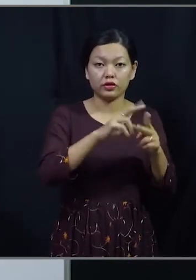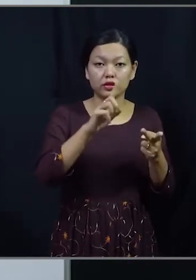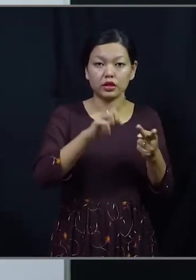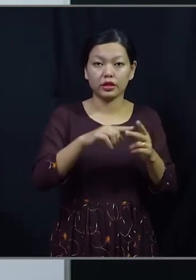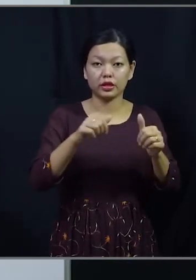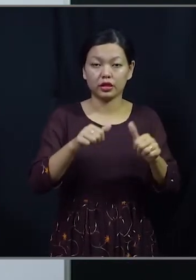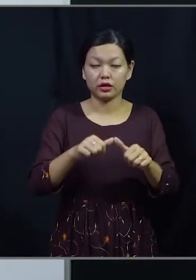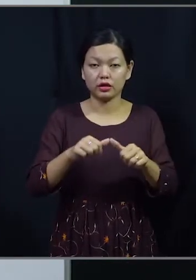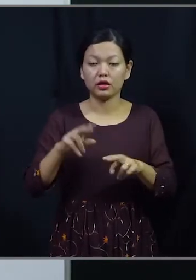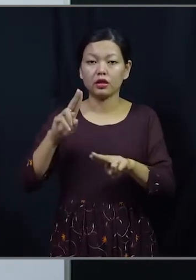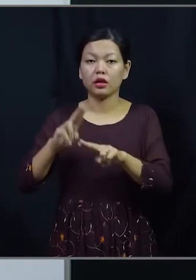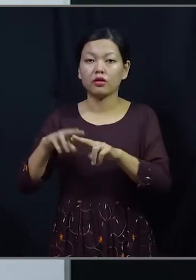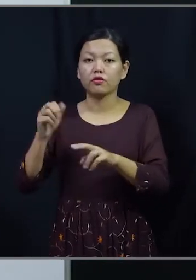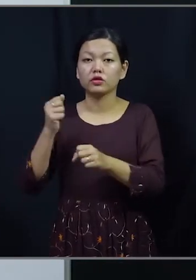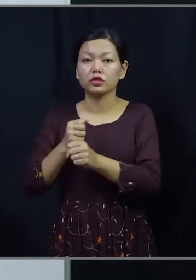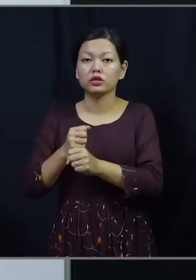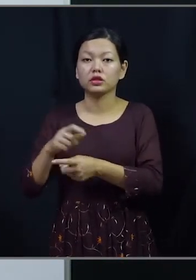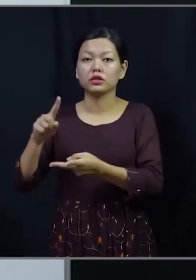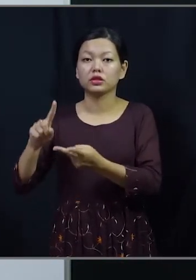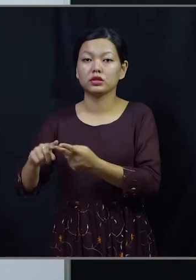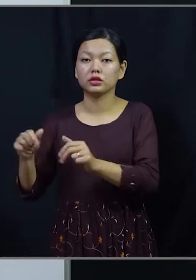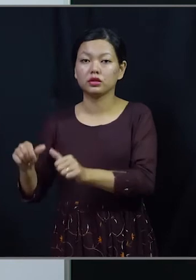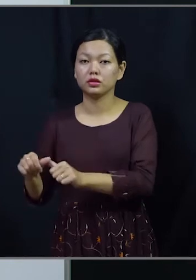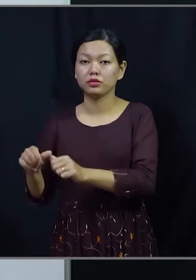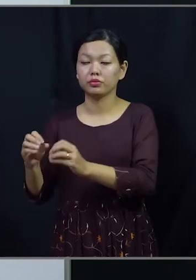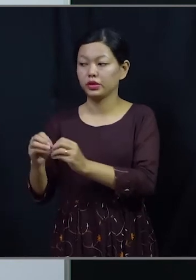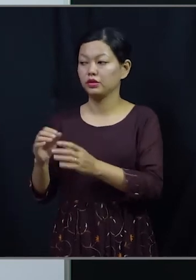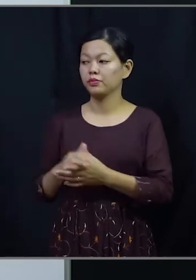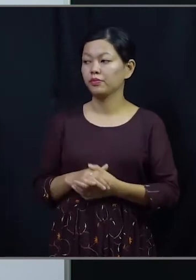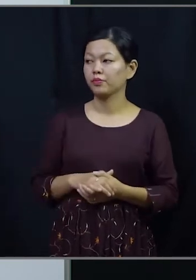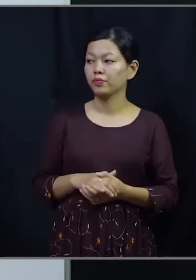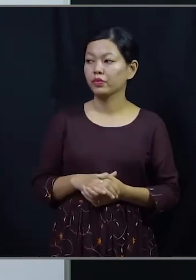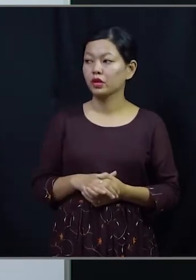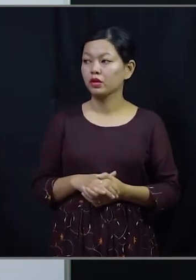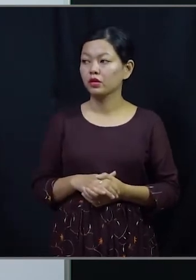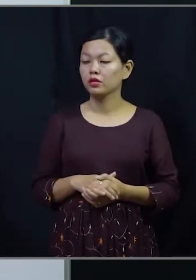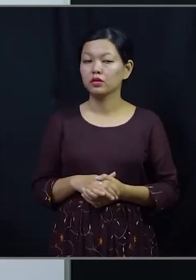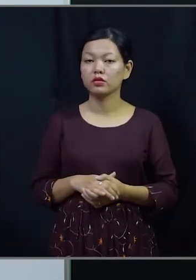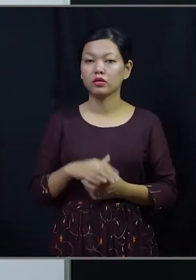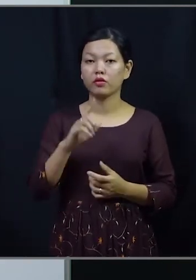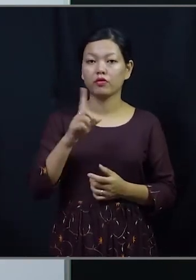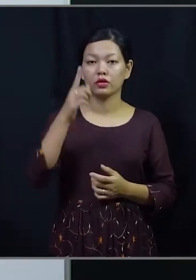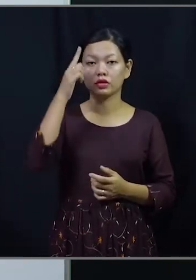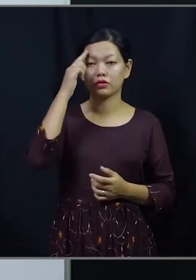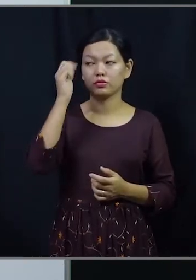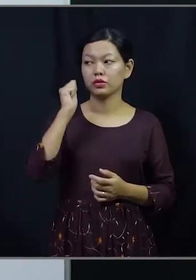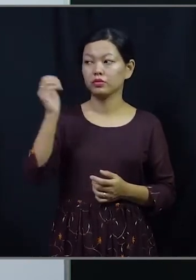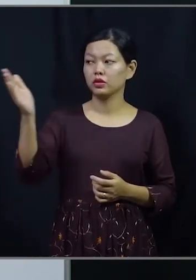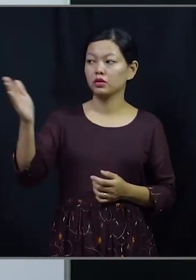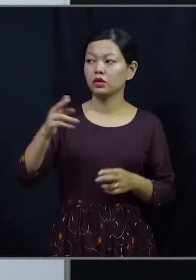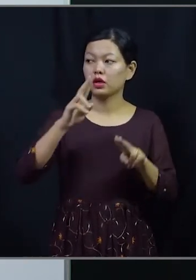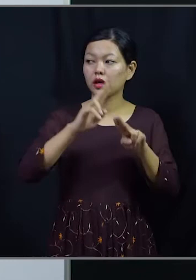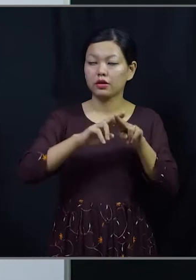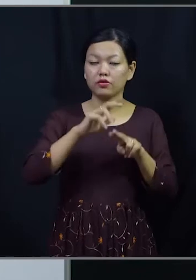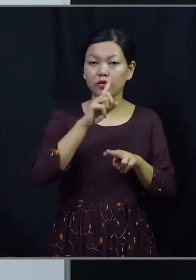two are important conditions when F is 1 to 1. Okay. If F is 1 to 1